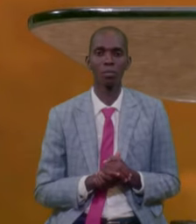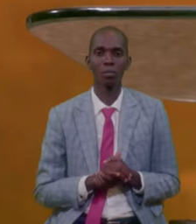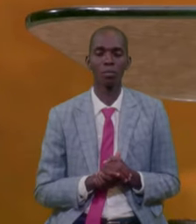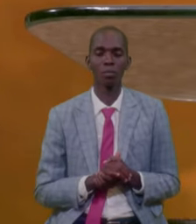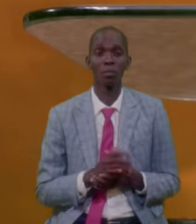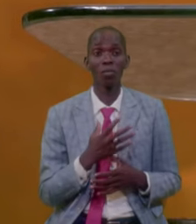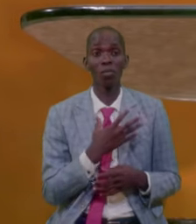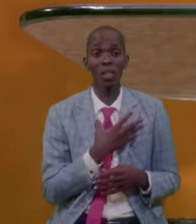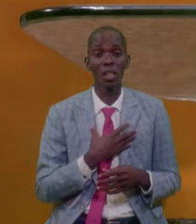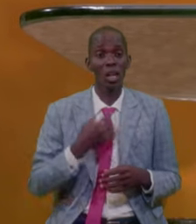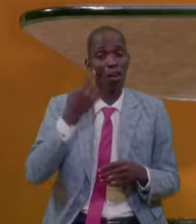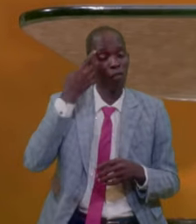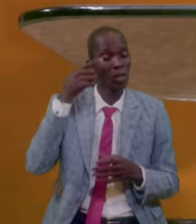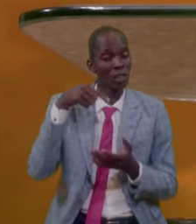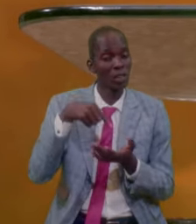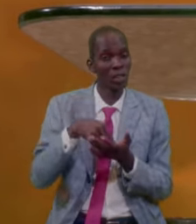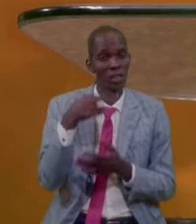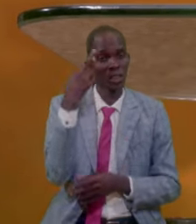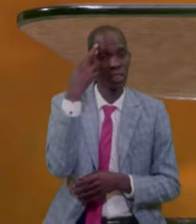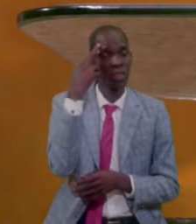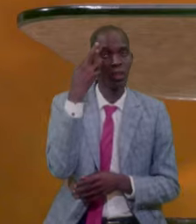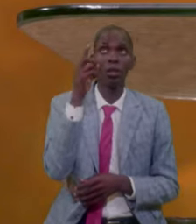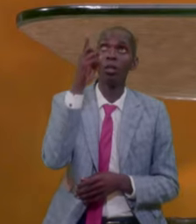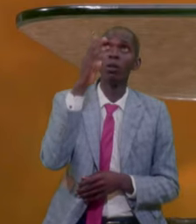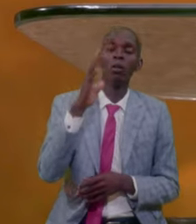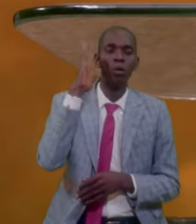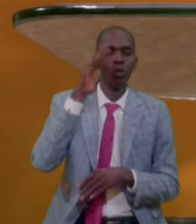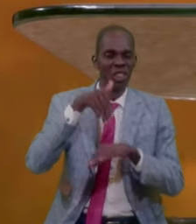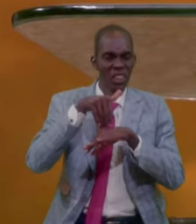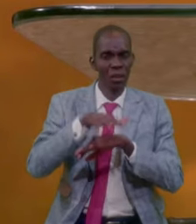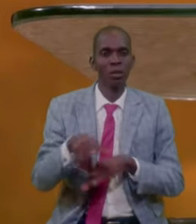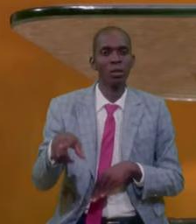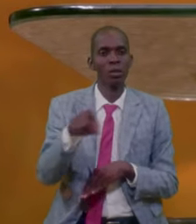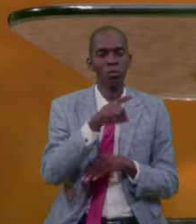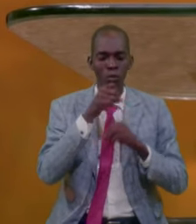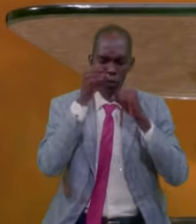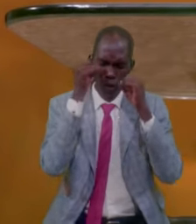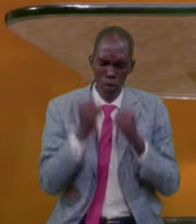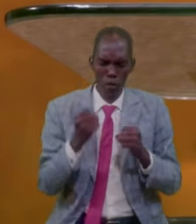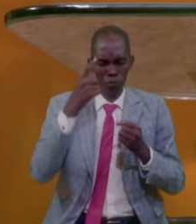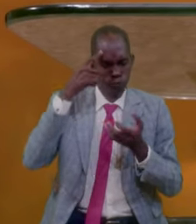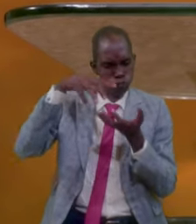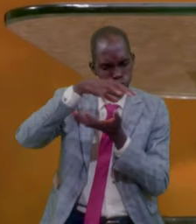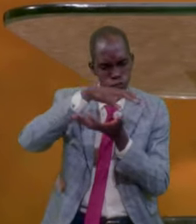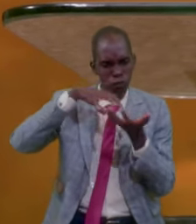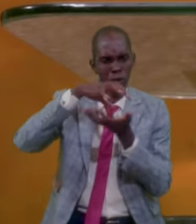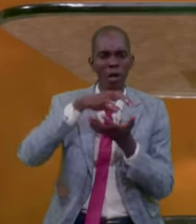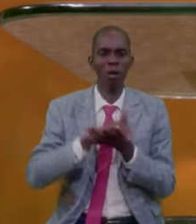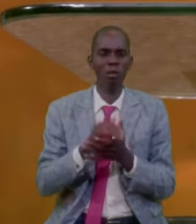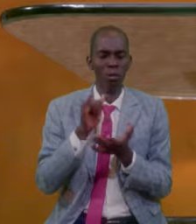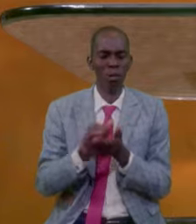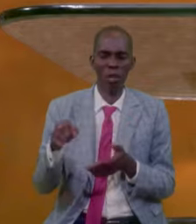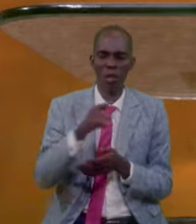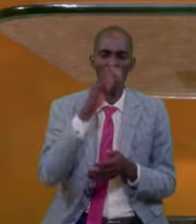and for this cause, God shall send them strong delusion that